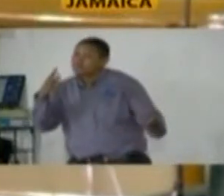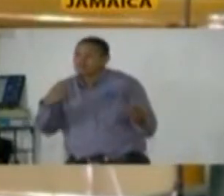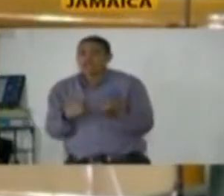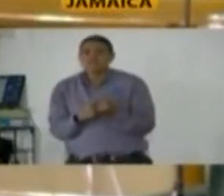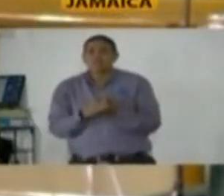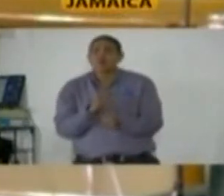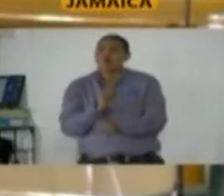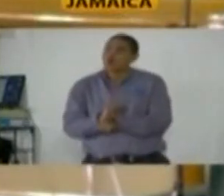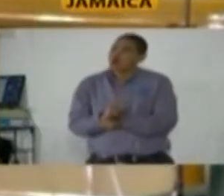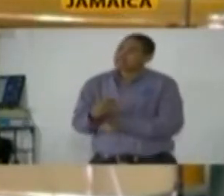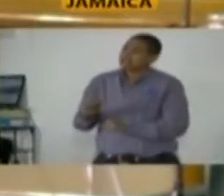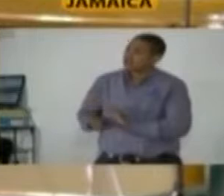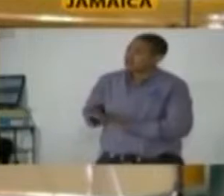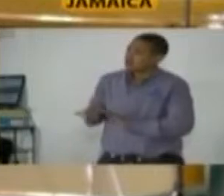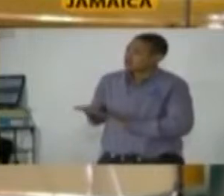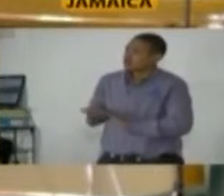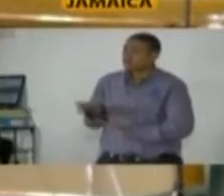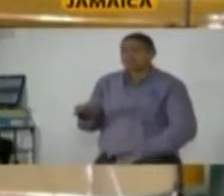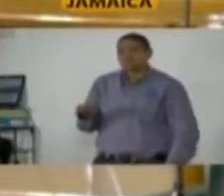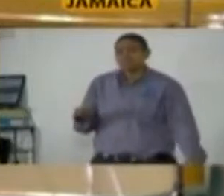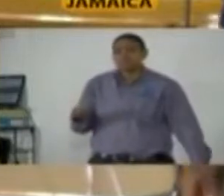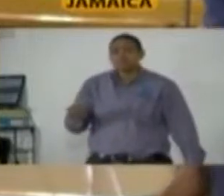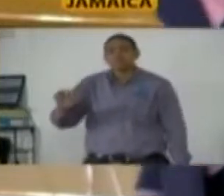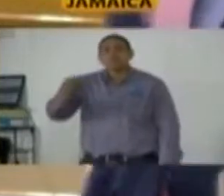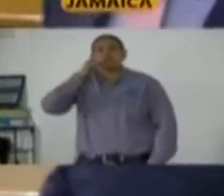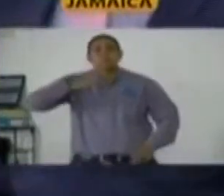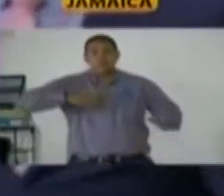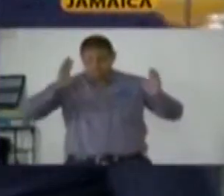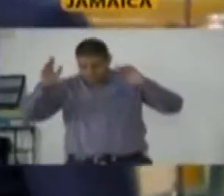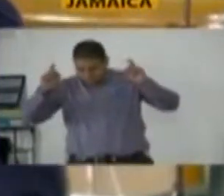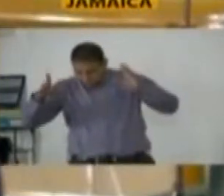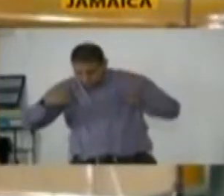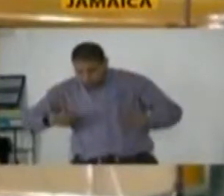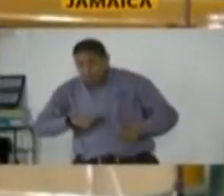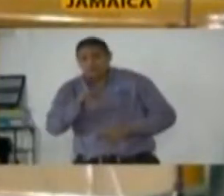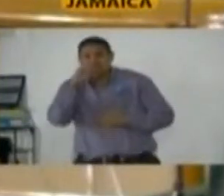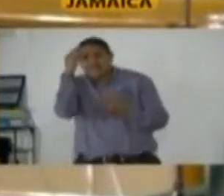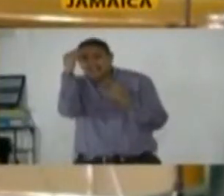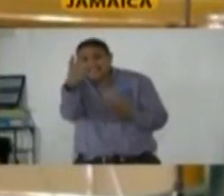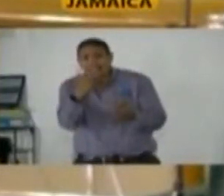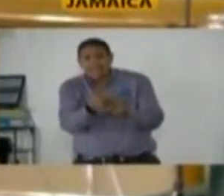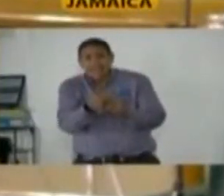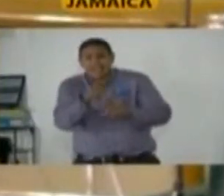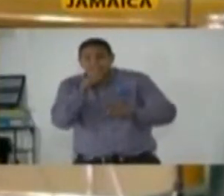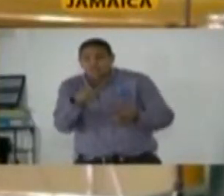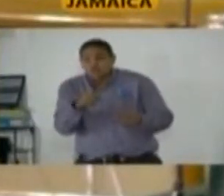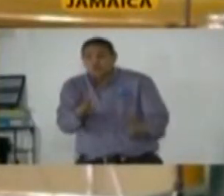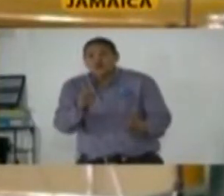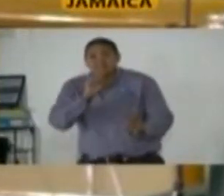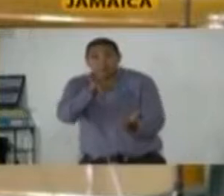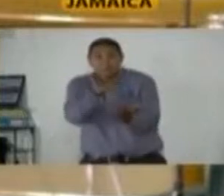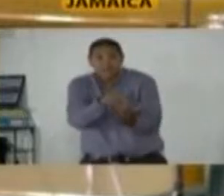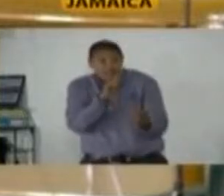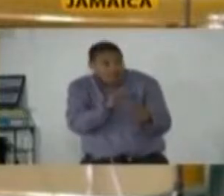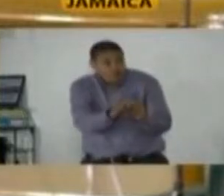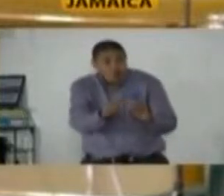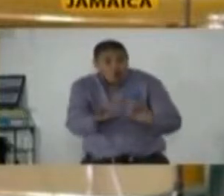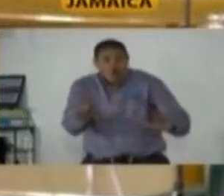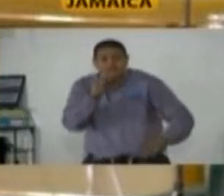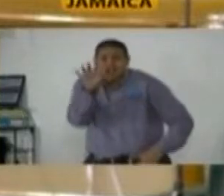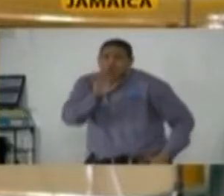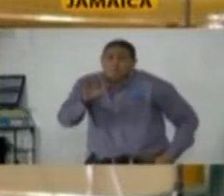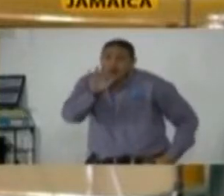work continues. Madam Speaker, we had indicated during the midst of the pandemic that